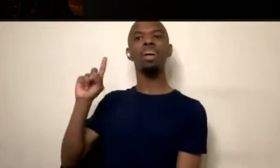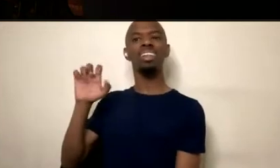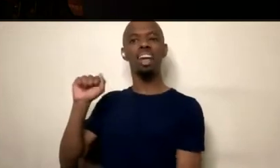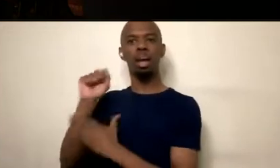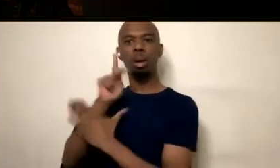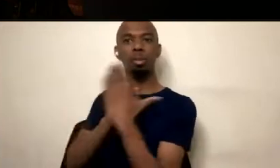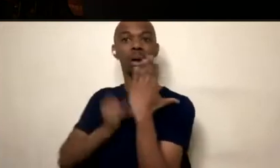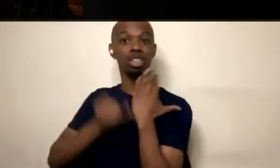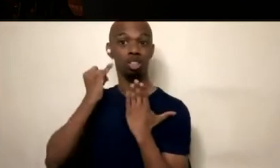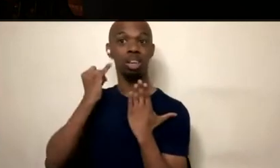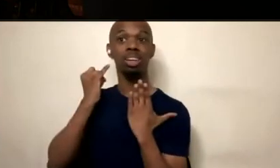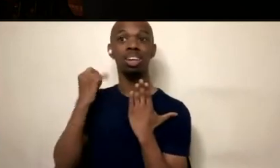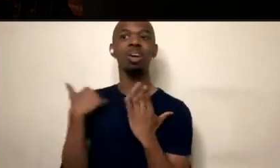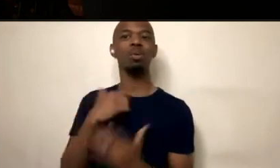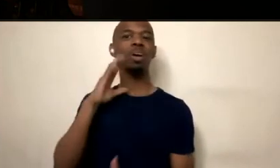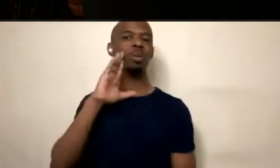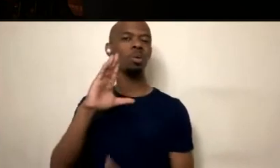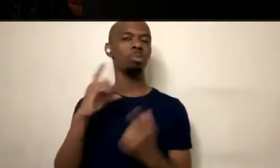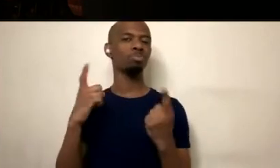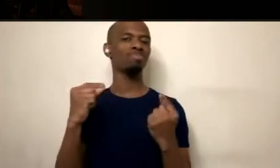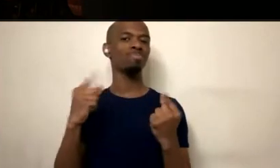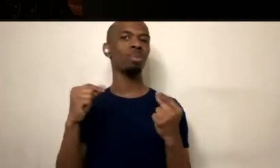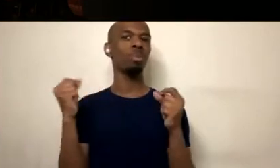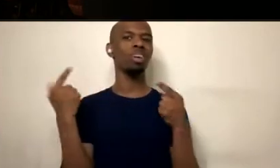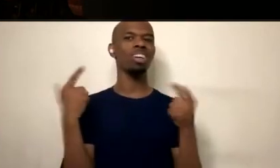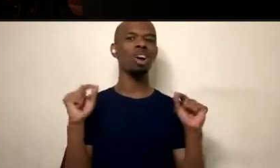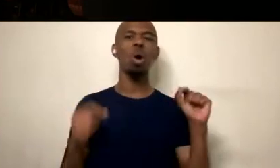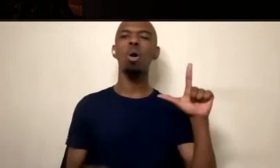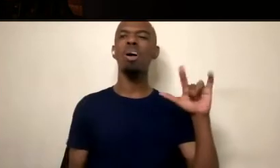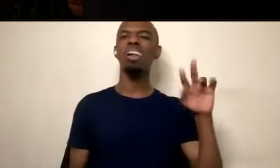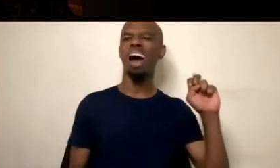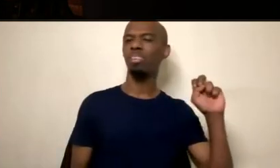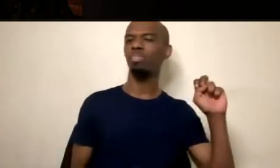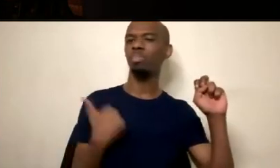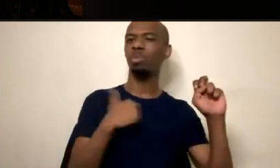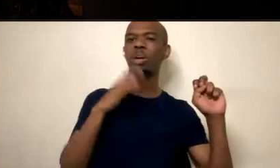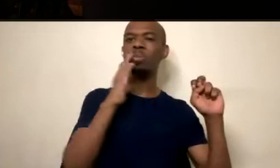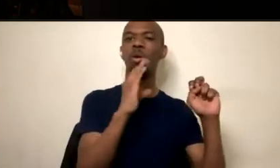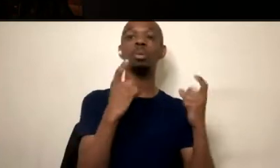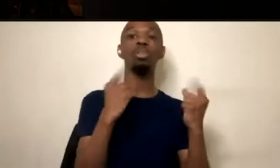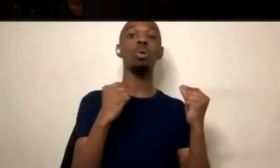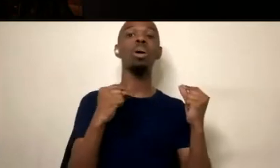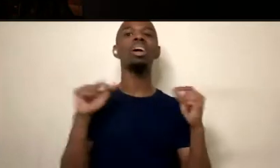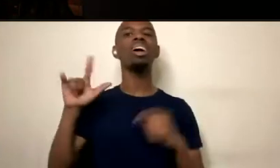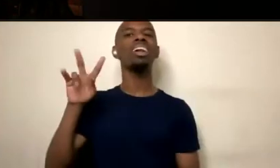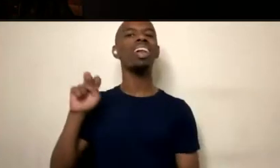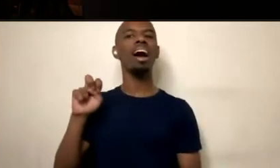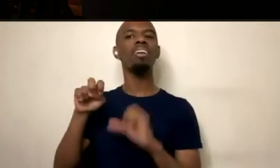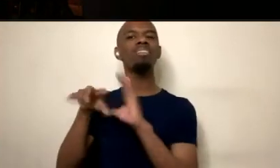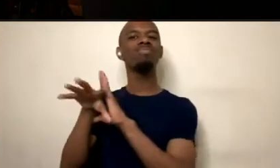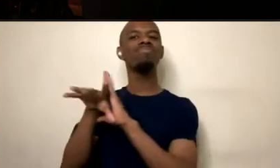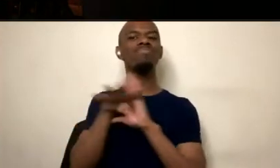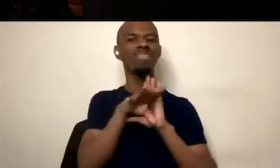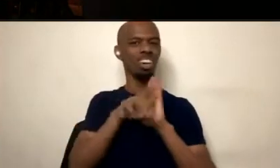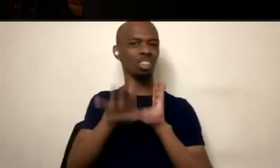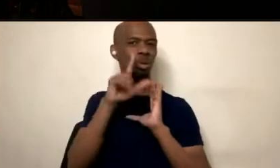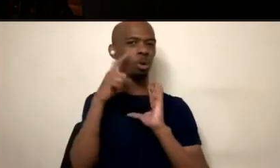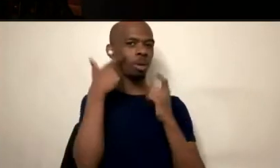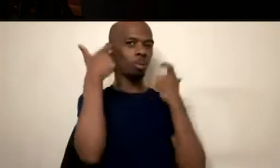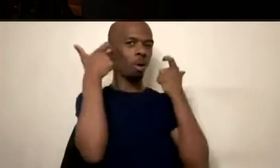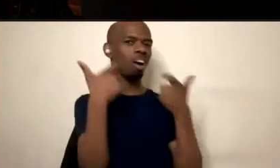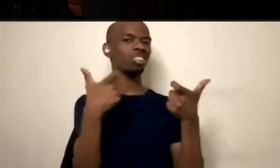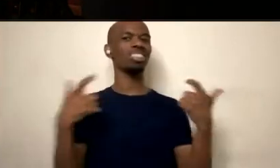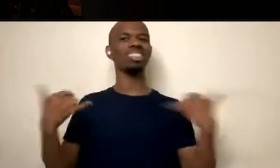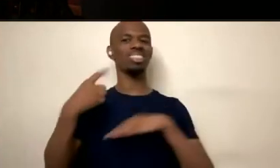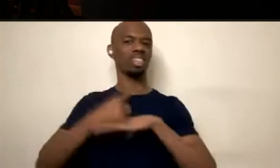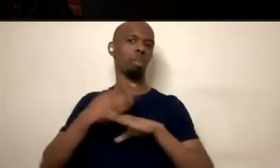I'm here. We're going to do a video, a live video feed, but these are the things that I'm dreaming awesome. Of and making